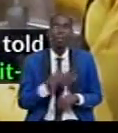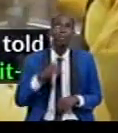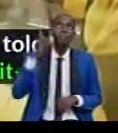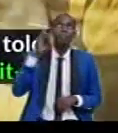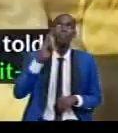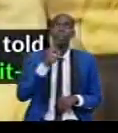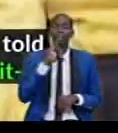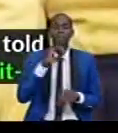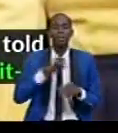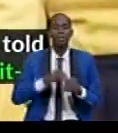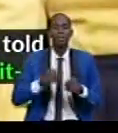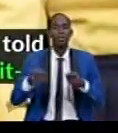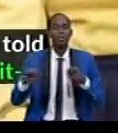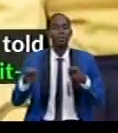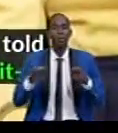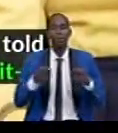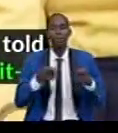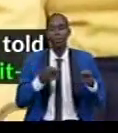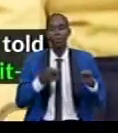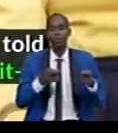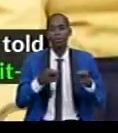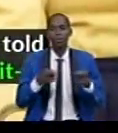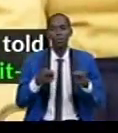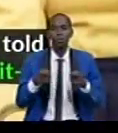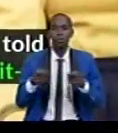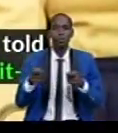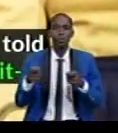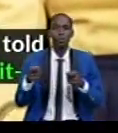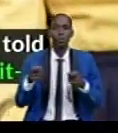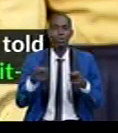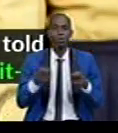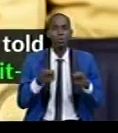anything, and He's in control.